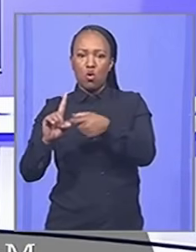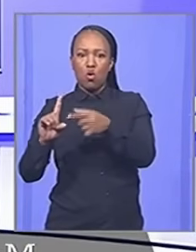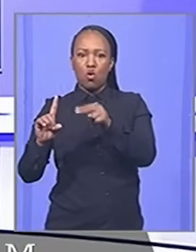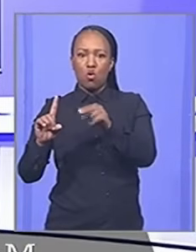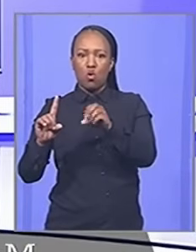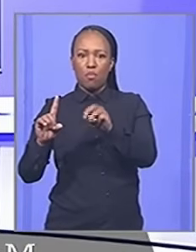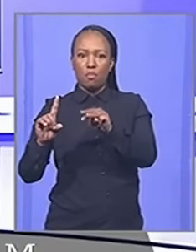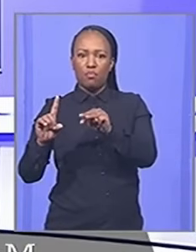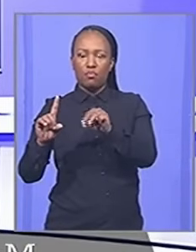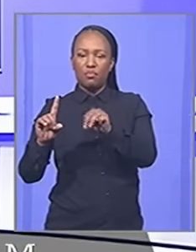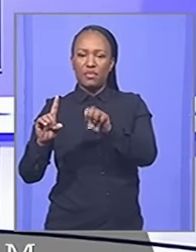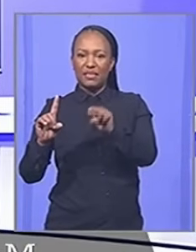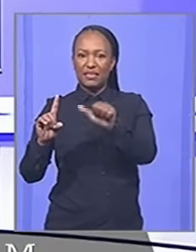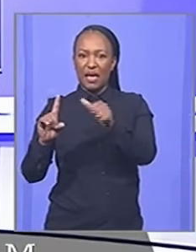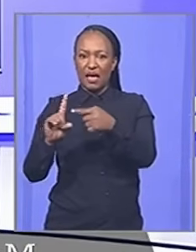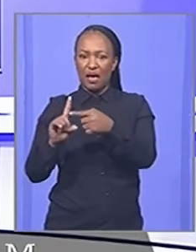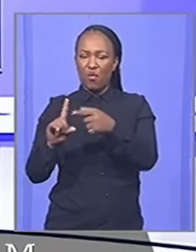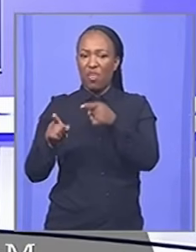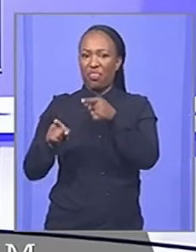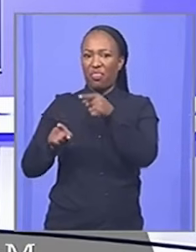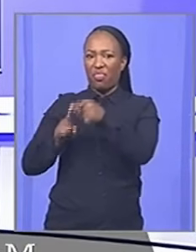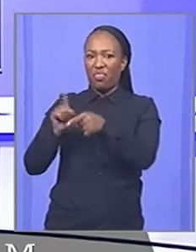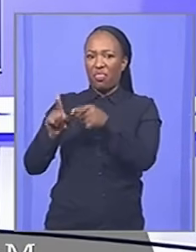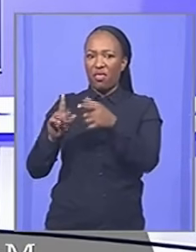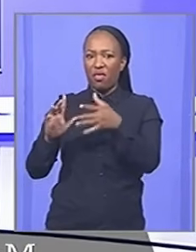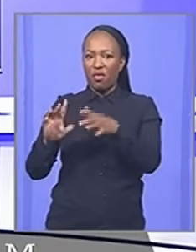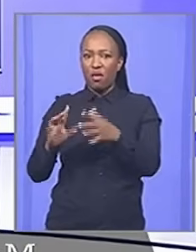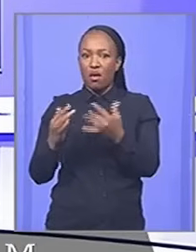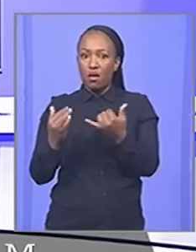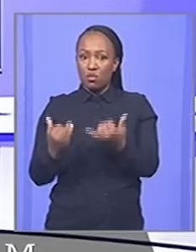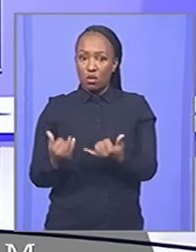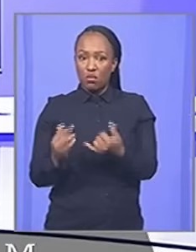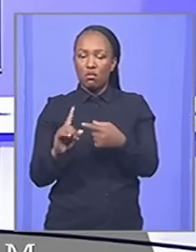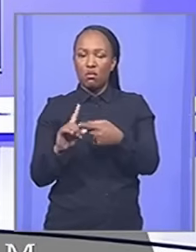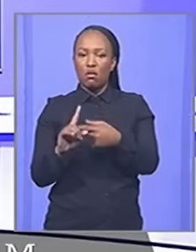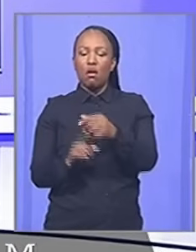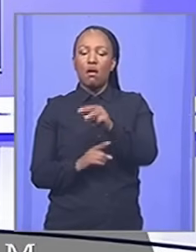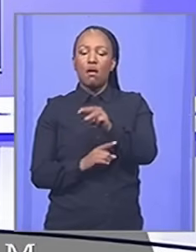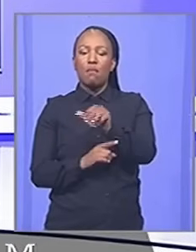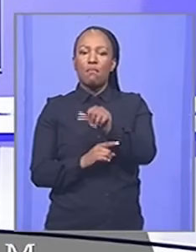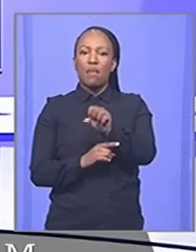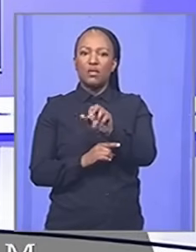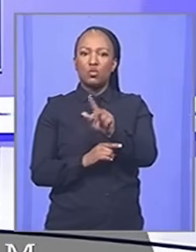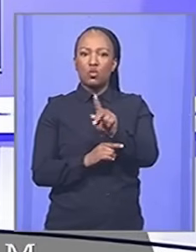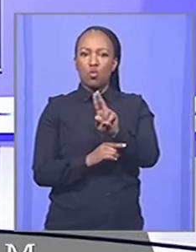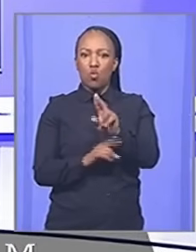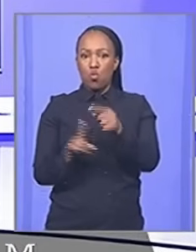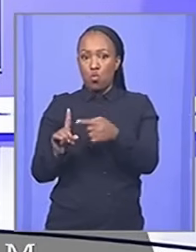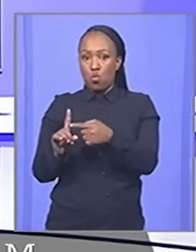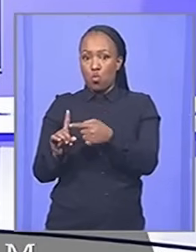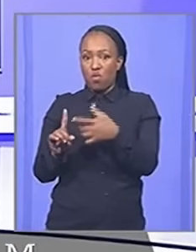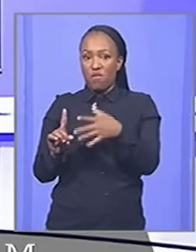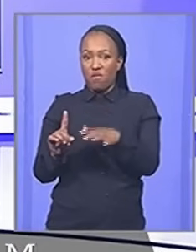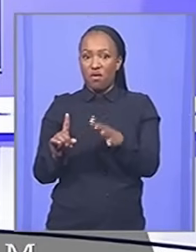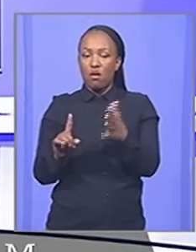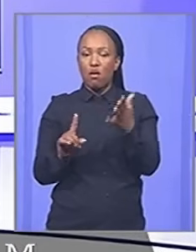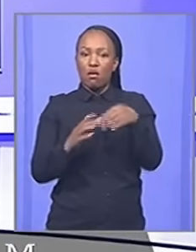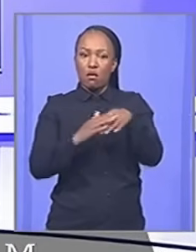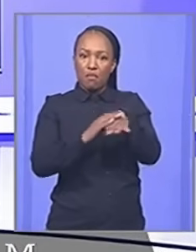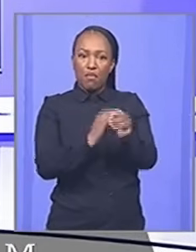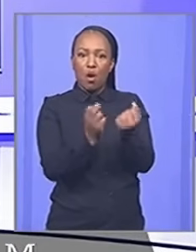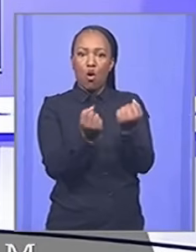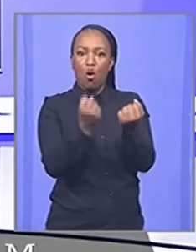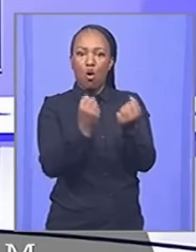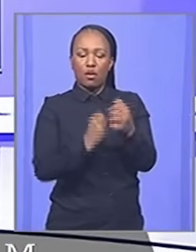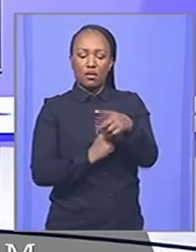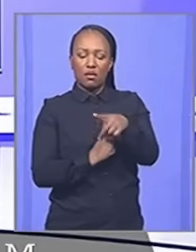lekola kgatelopele ya molato wo. Masuka o hlwele a tšweletše pele ga kgorotsheko ya melato ya kgwebo yeo e bego e dutše ka kgorotsheko ya magistrata wa Palm Ridge